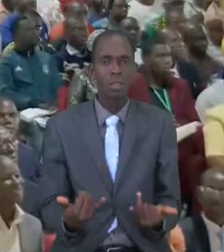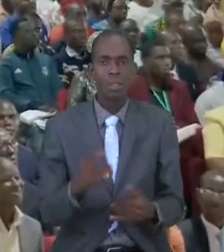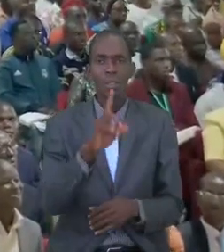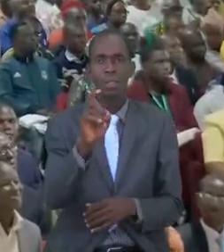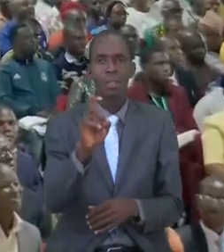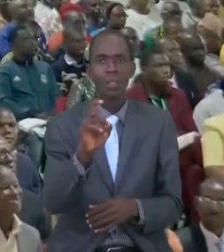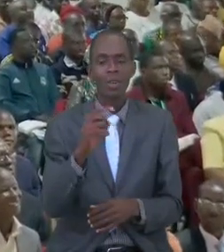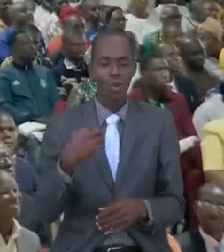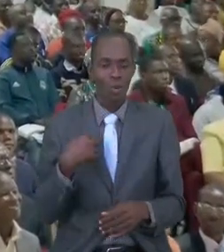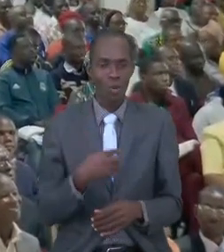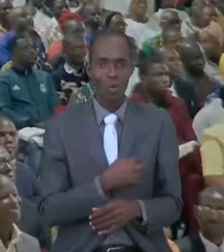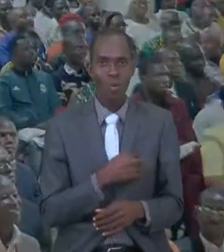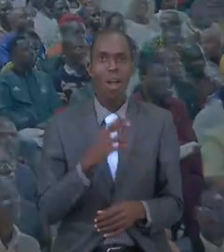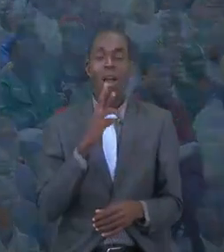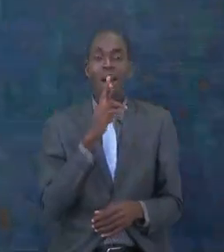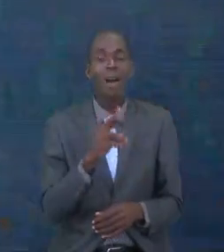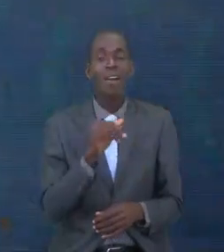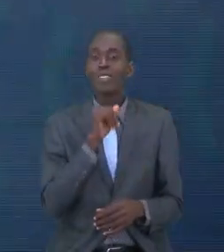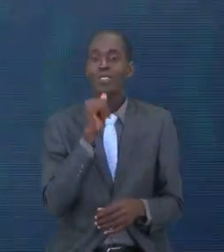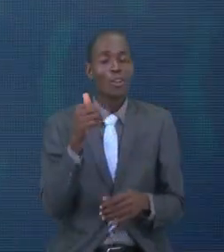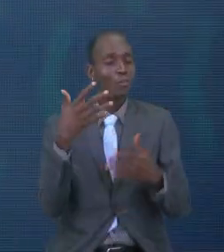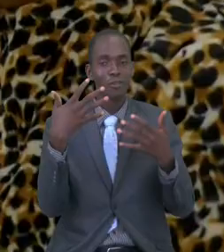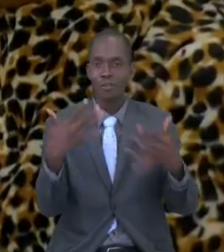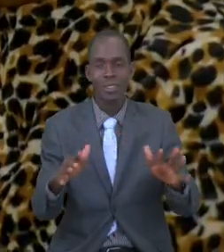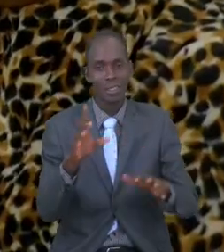We have not finished.